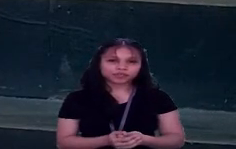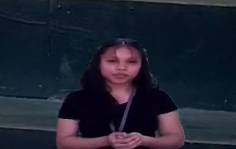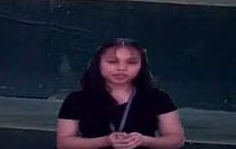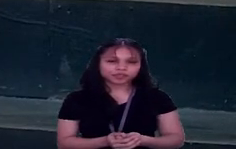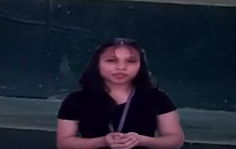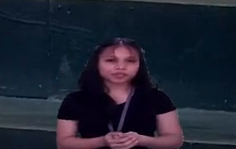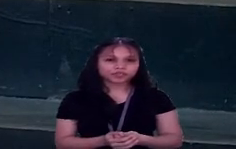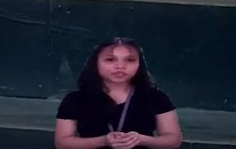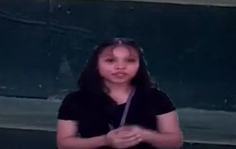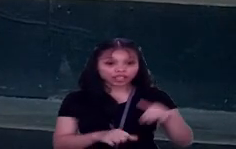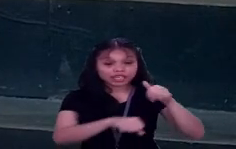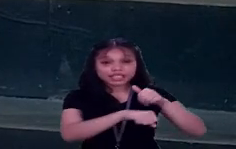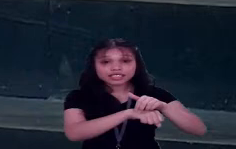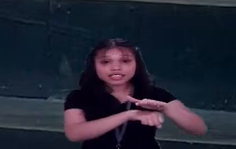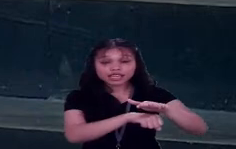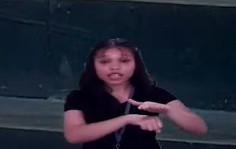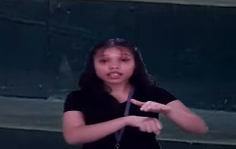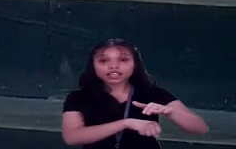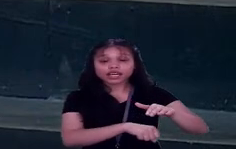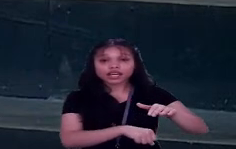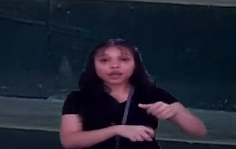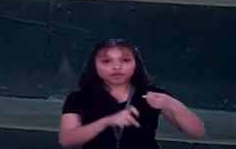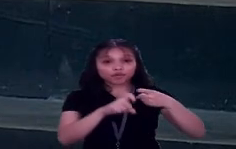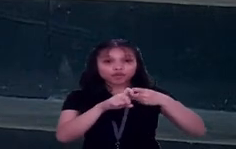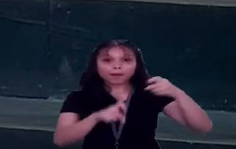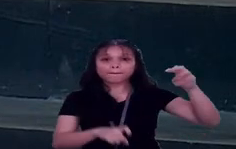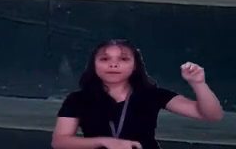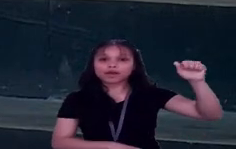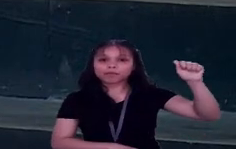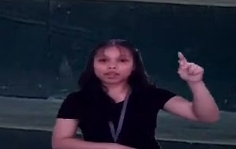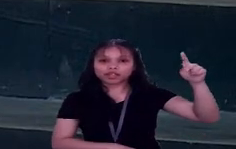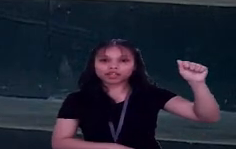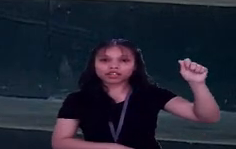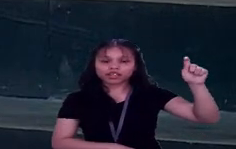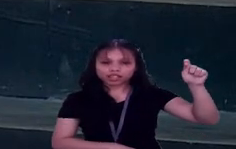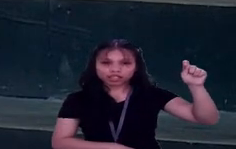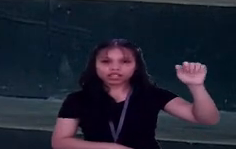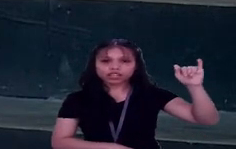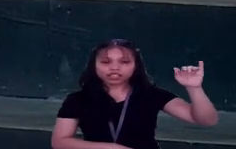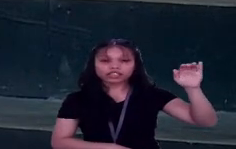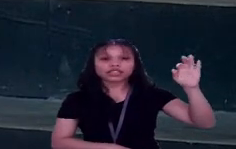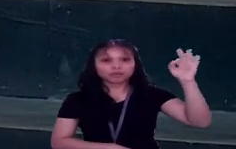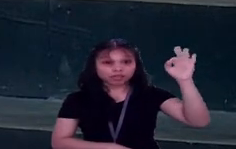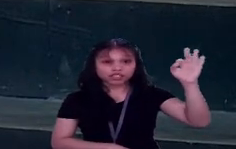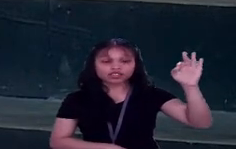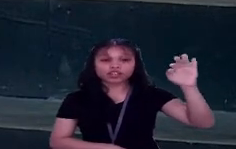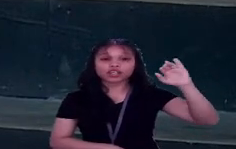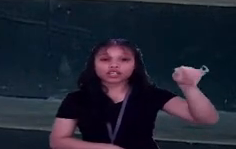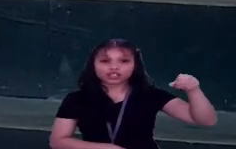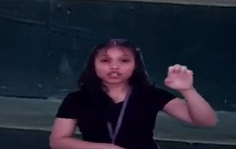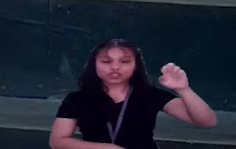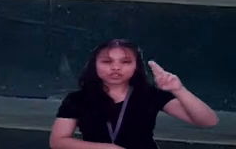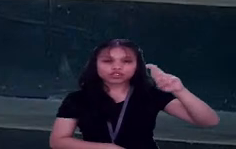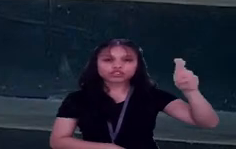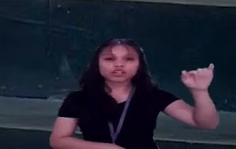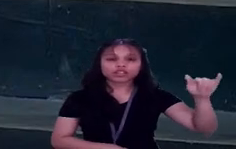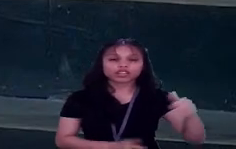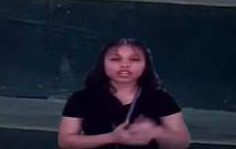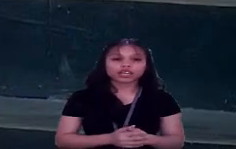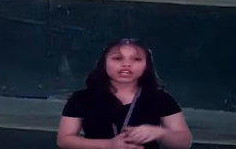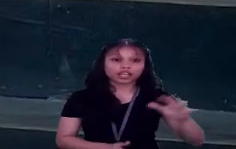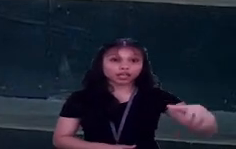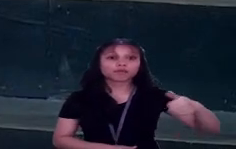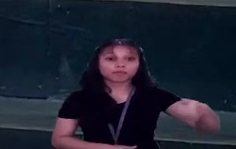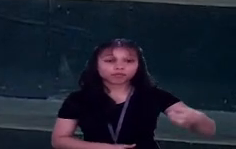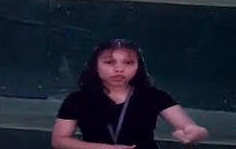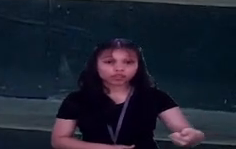Laos. And we are sent out by Bethany Baptist Church Makati under the leadership of Pastor Jerina Ablay. And you know,